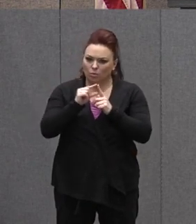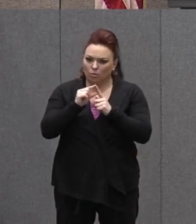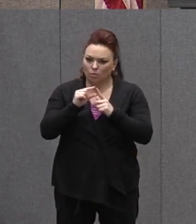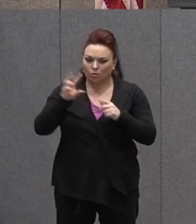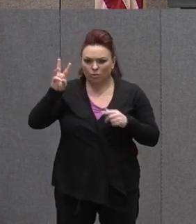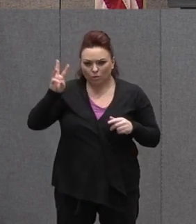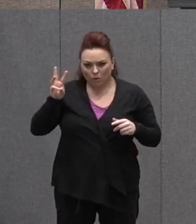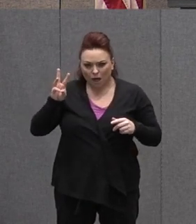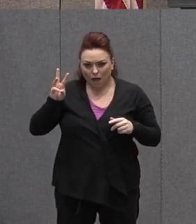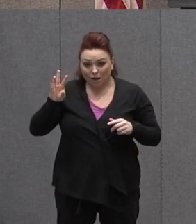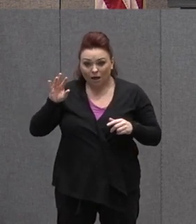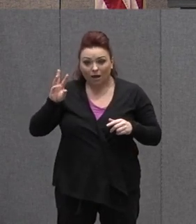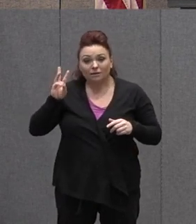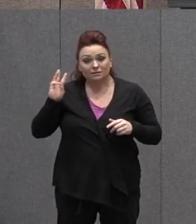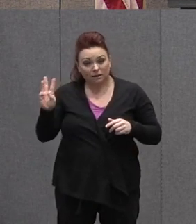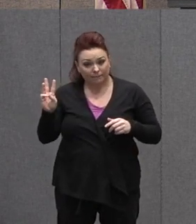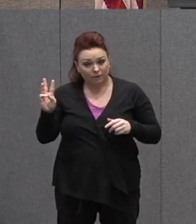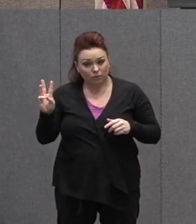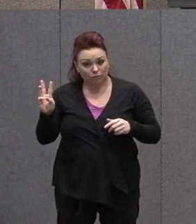W.